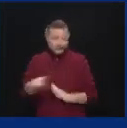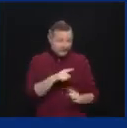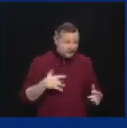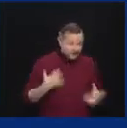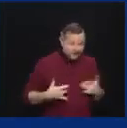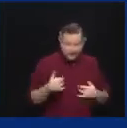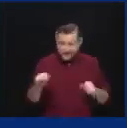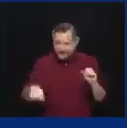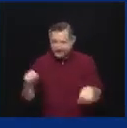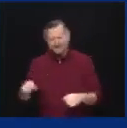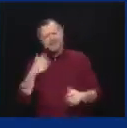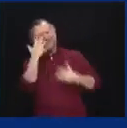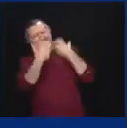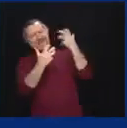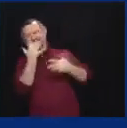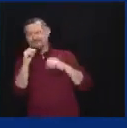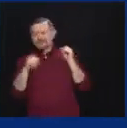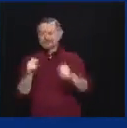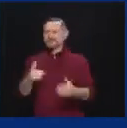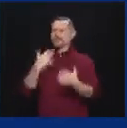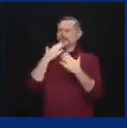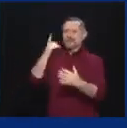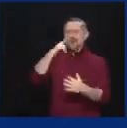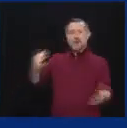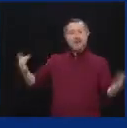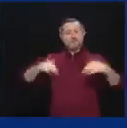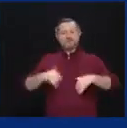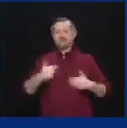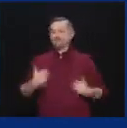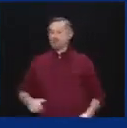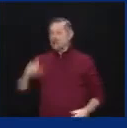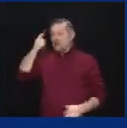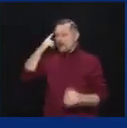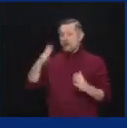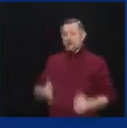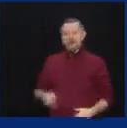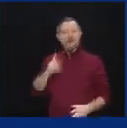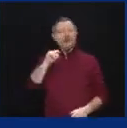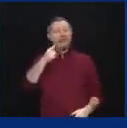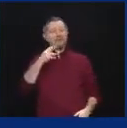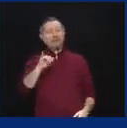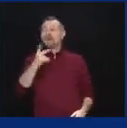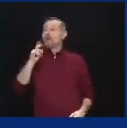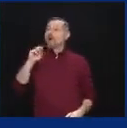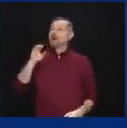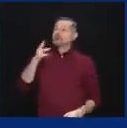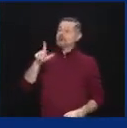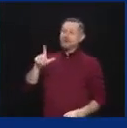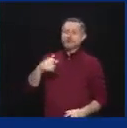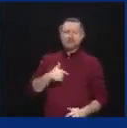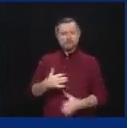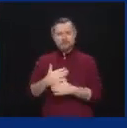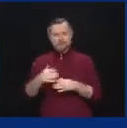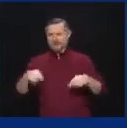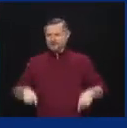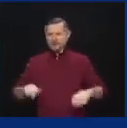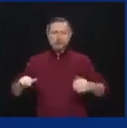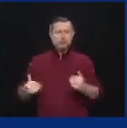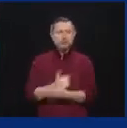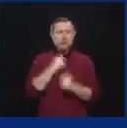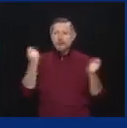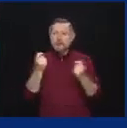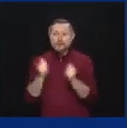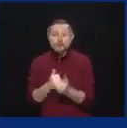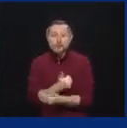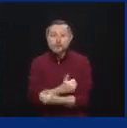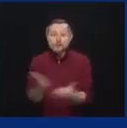Uh, well, thank you for coming out. I'm Governor Kathy Hochul, and I wanted to share this tradition with you and to thank a number of people who